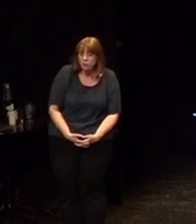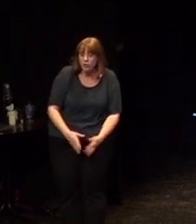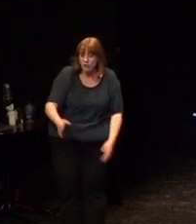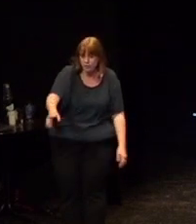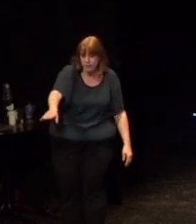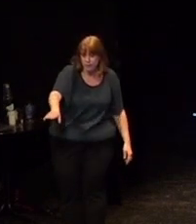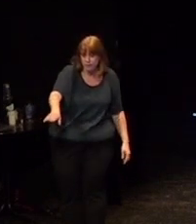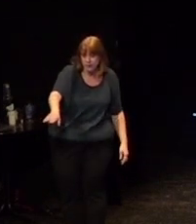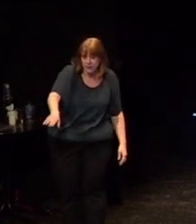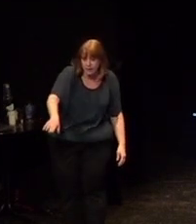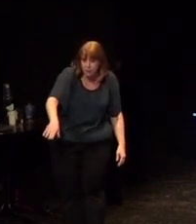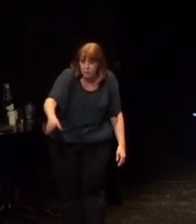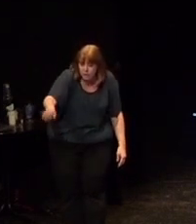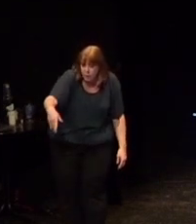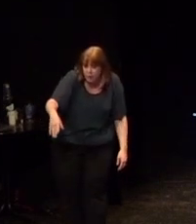That's great.